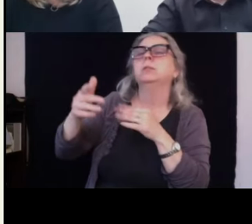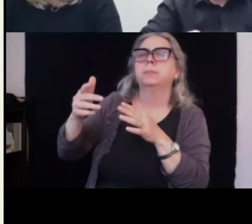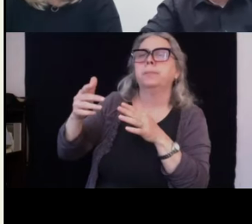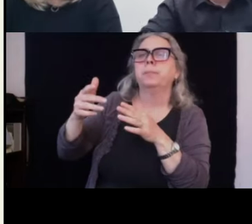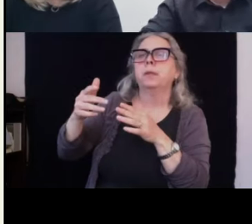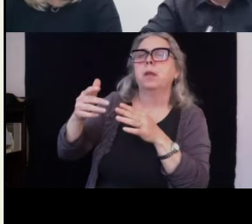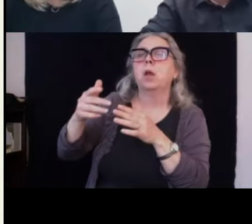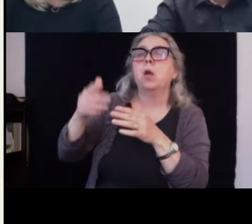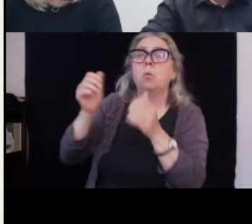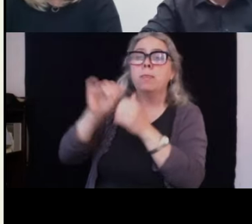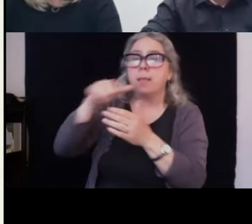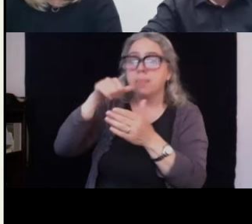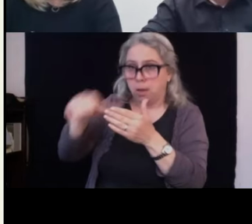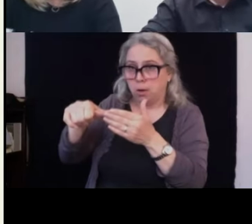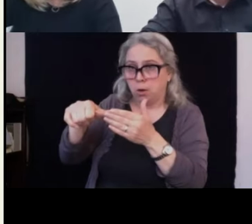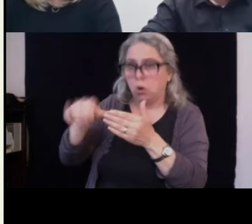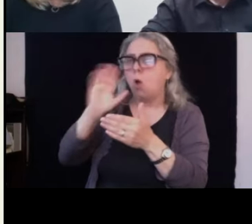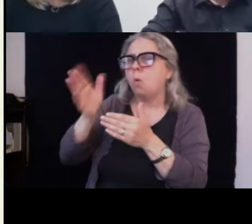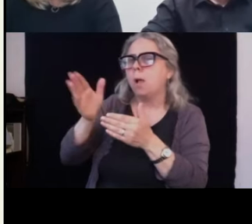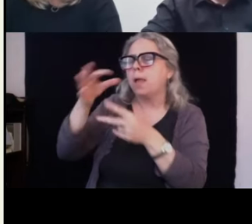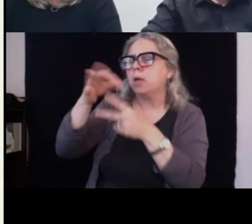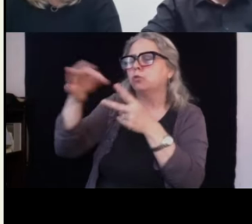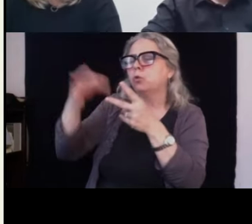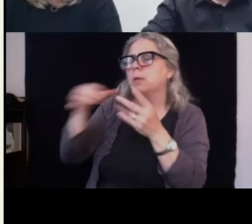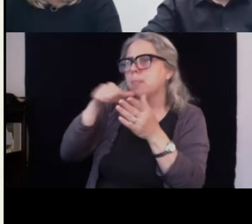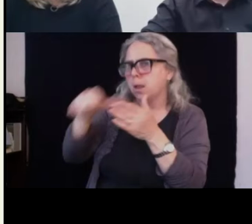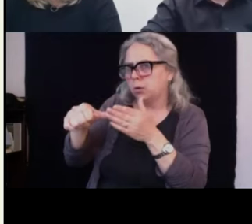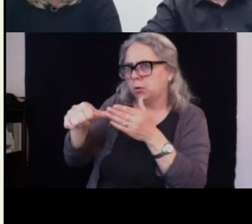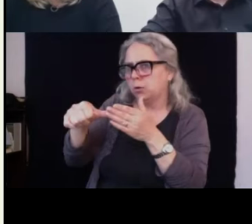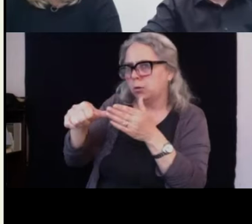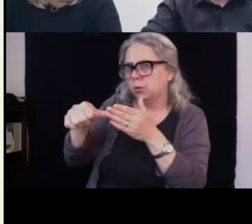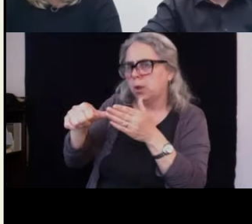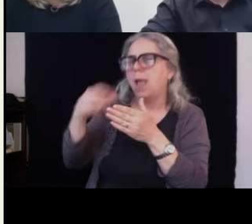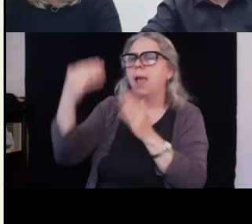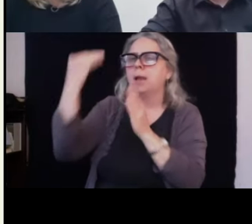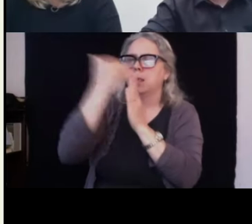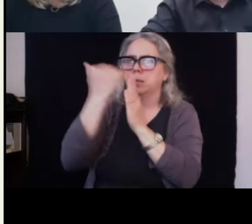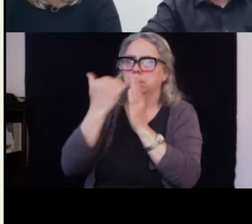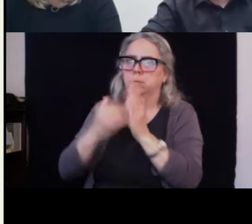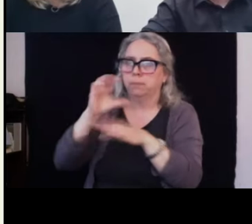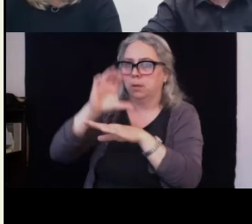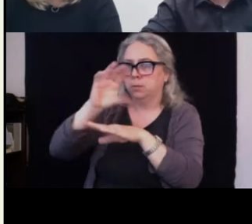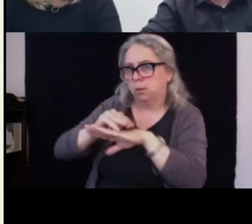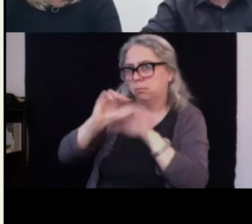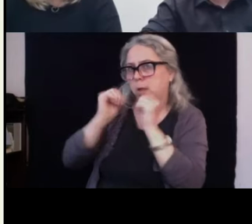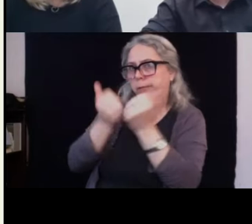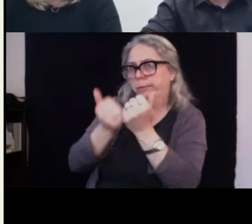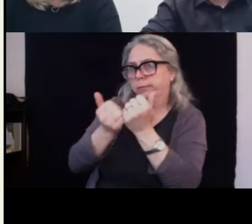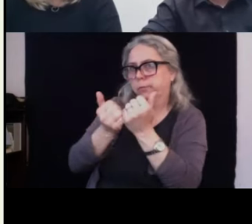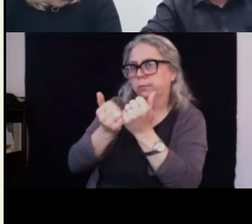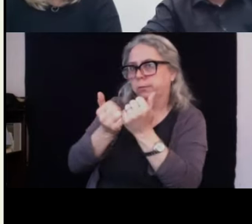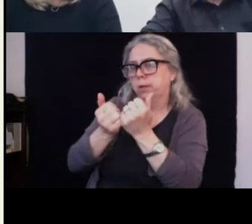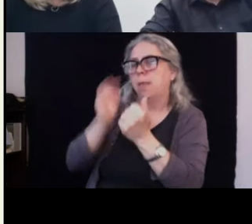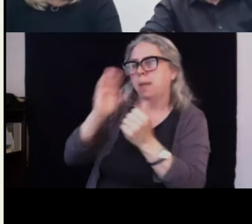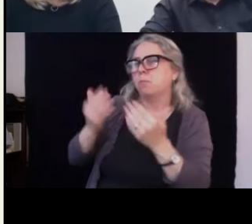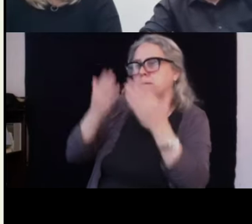Along with that letter is going to be a choice letter and a list of case management agencies that provide adult case management.